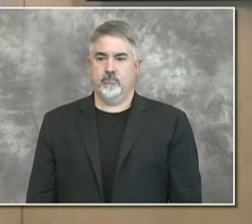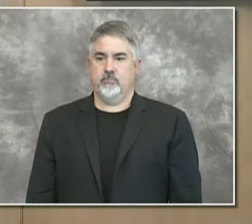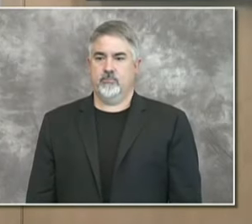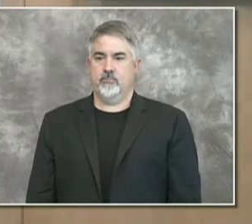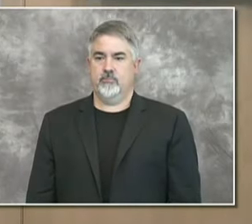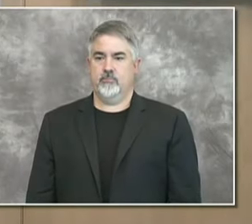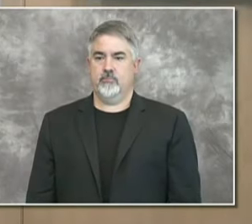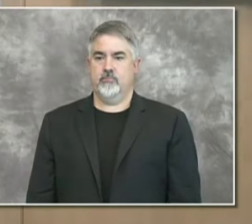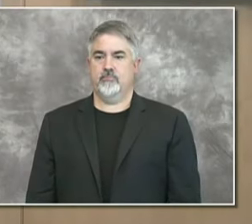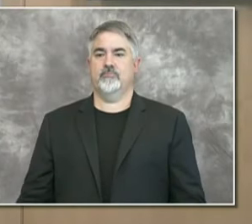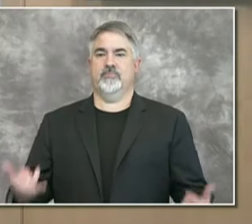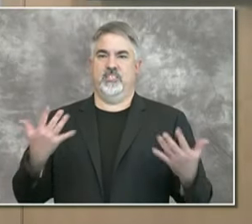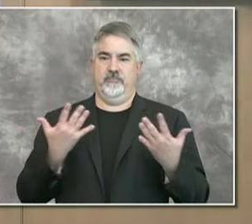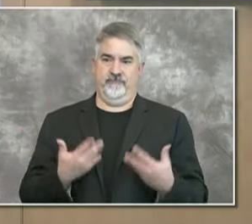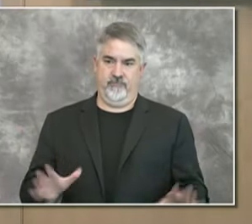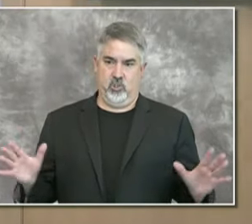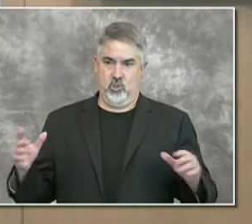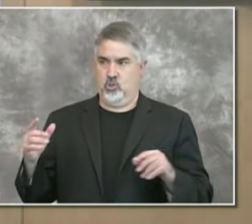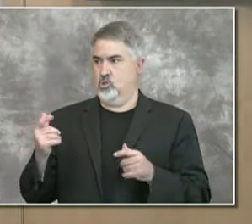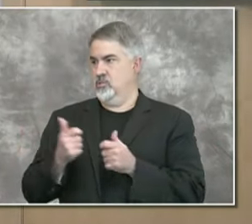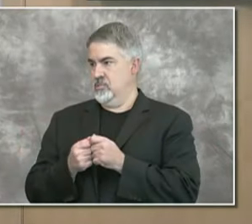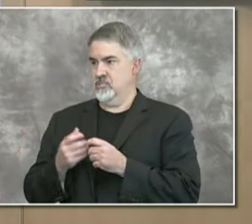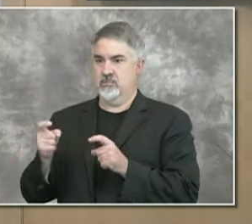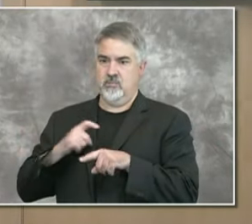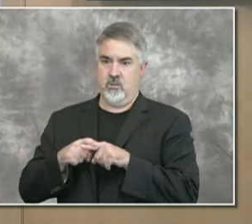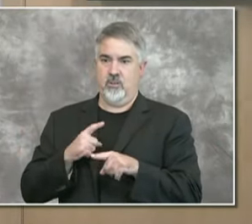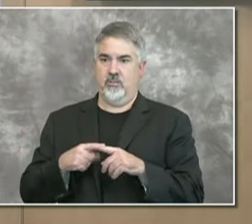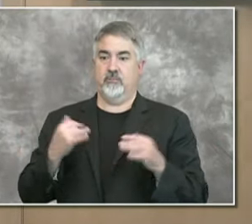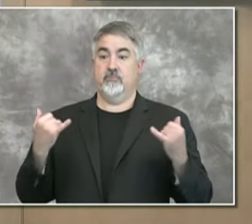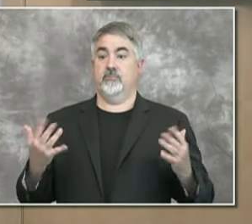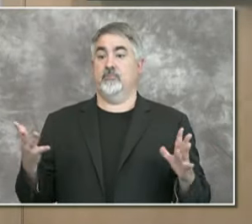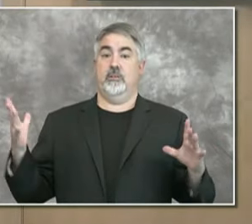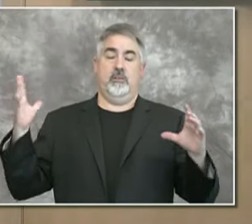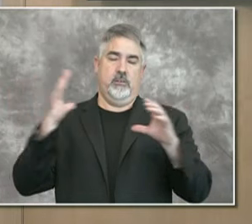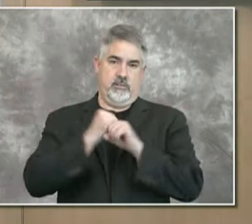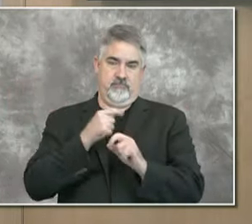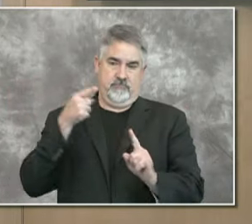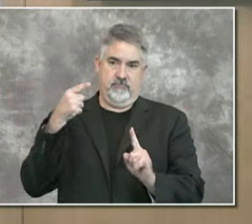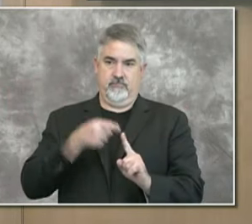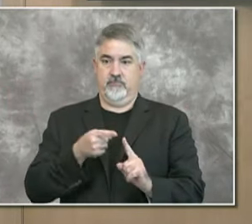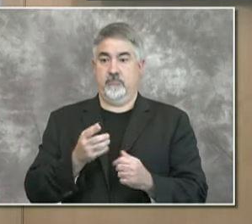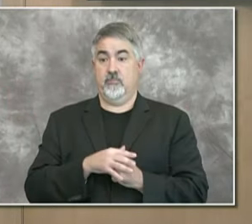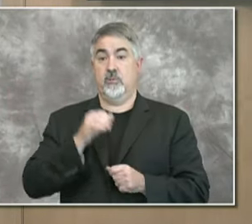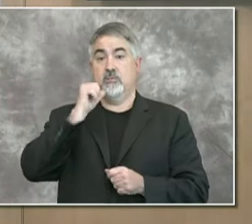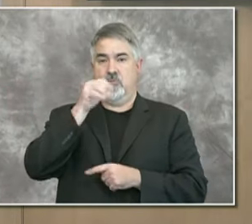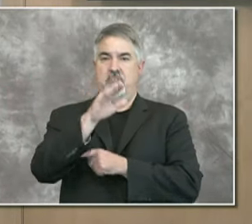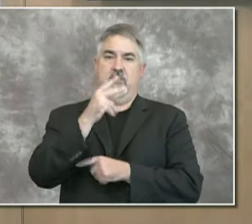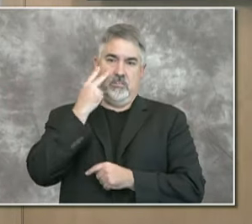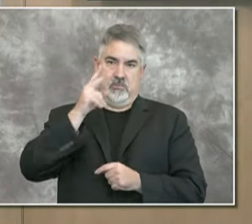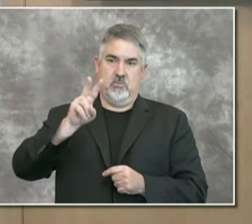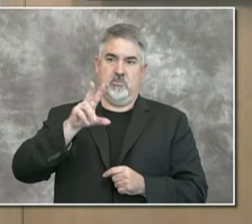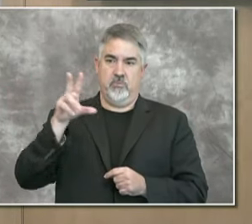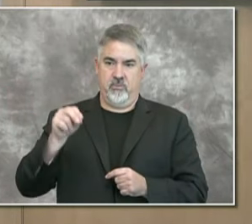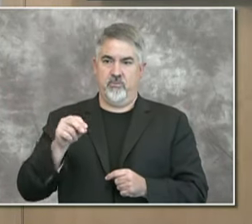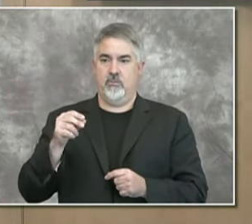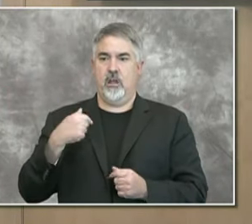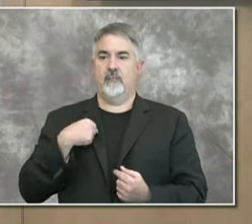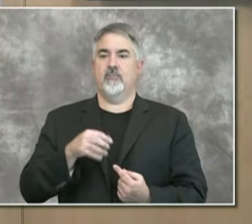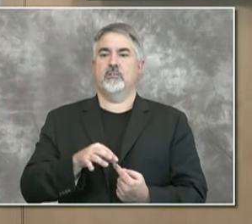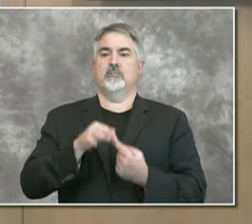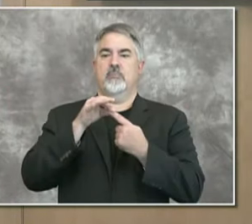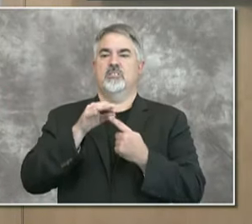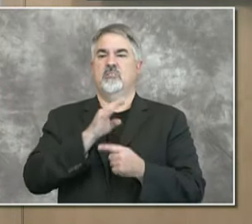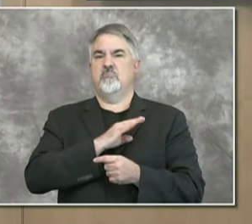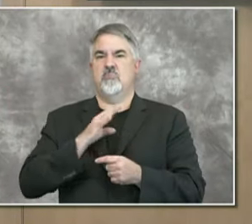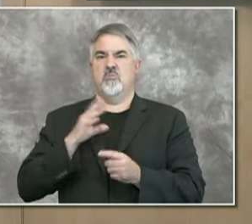That completes our calls for today, but before we wrap up, I wanted to let you know that tomorrow afternoon we'll be having a special Board of Supervisors meeting